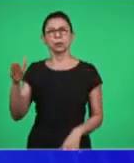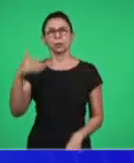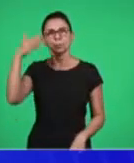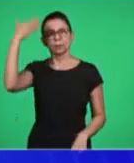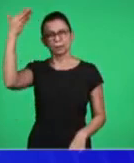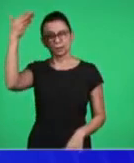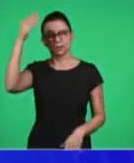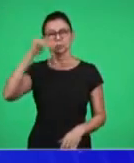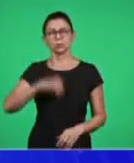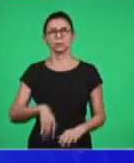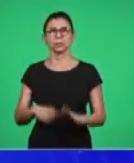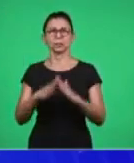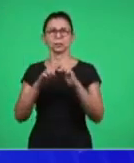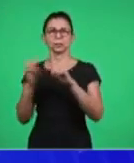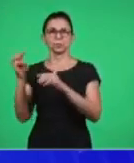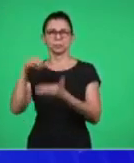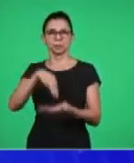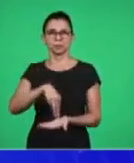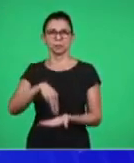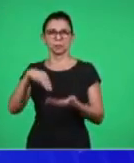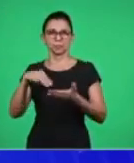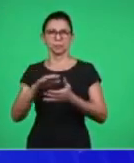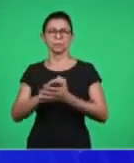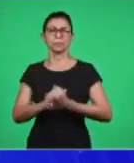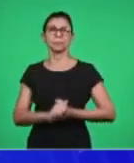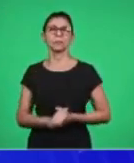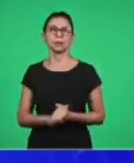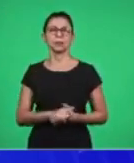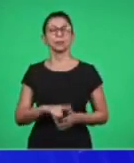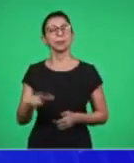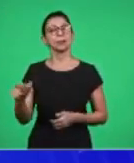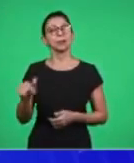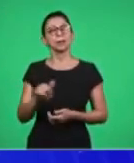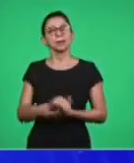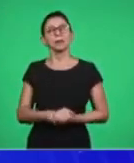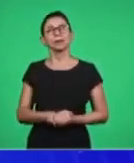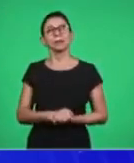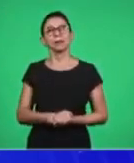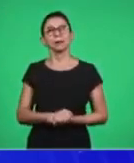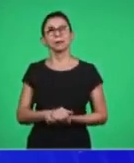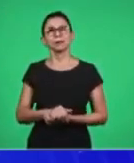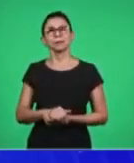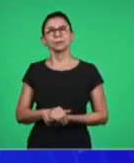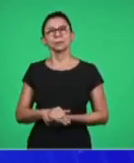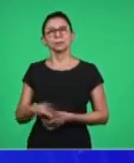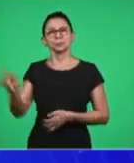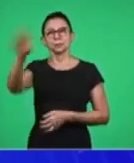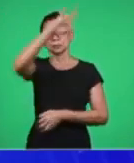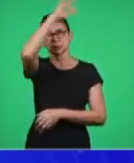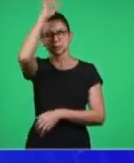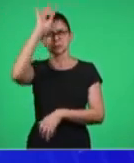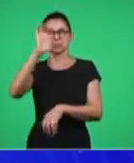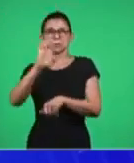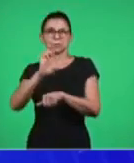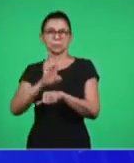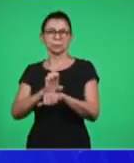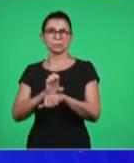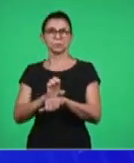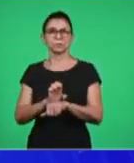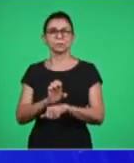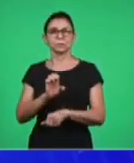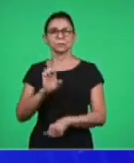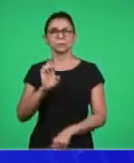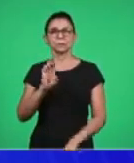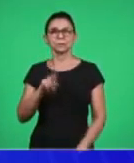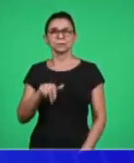in an homage to Maranatha Christian Church that was promoted by the city of Baixo Guandu in the state of Espírito Santo, border with the state of Minas